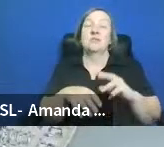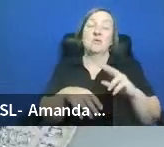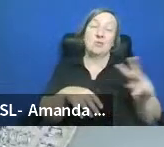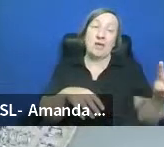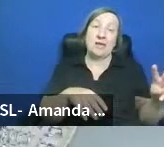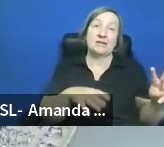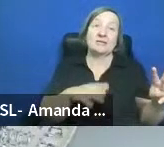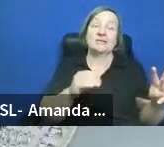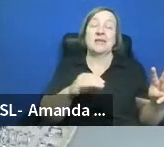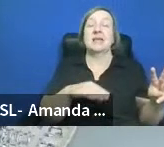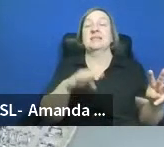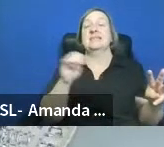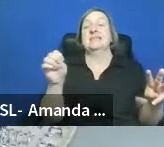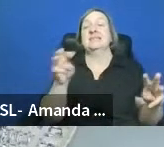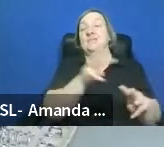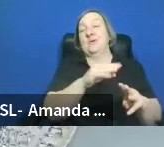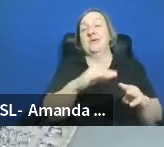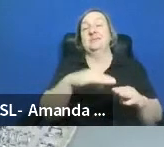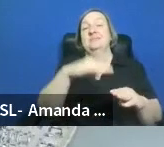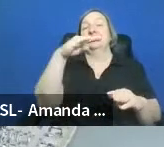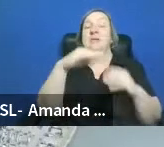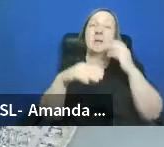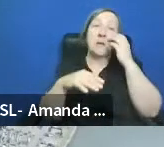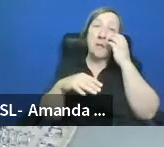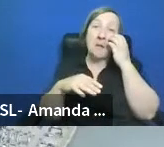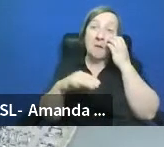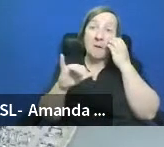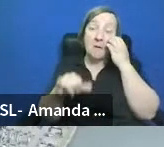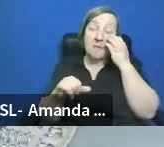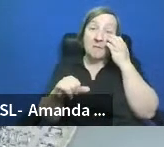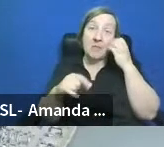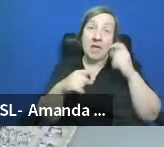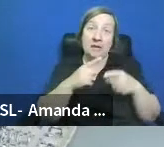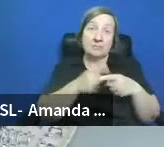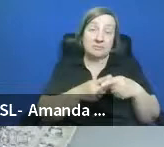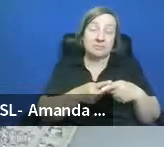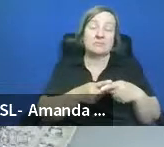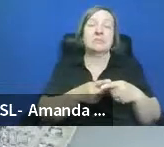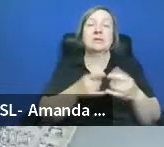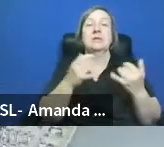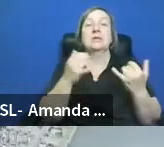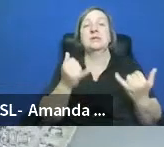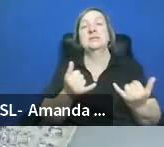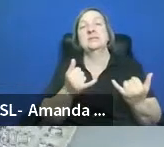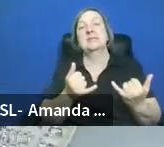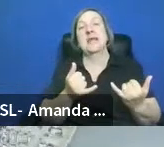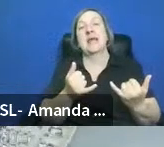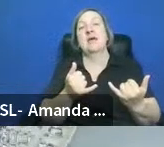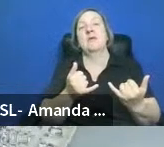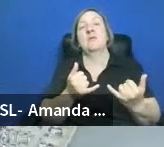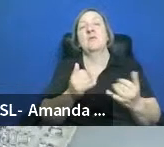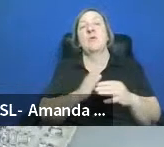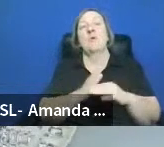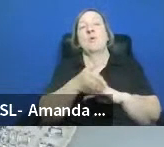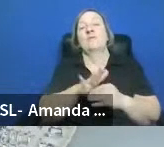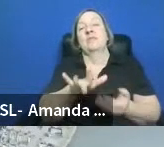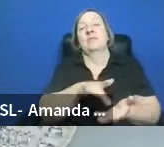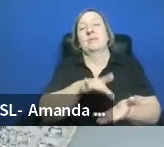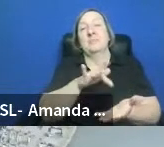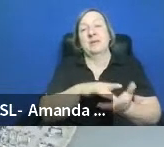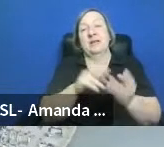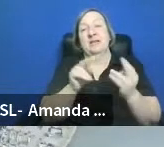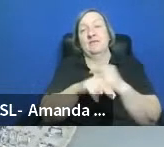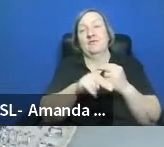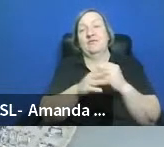roadway. That actual intersection is now over the middle of the freeway, elevated above the